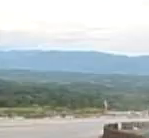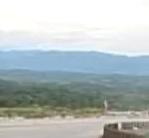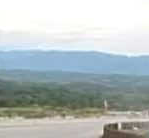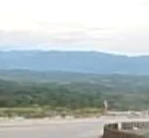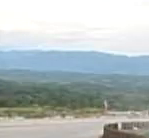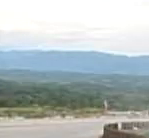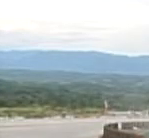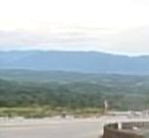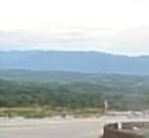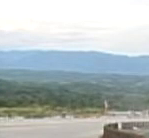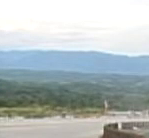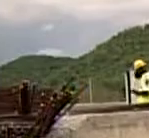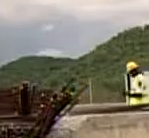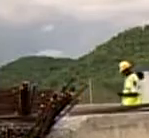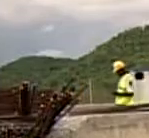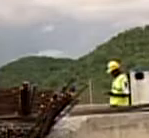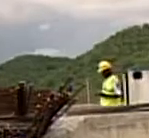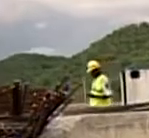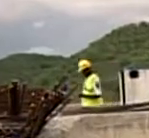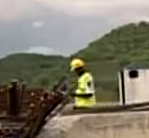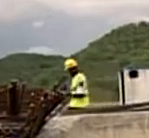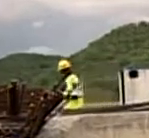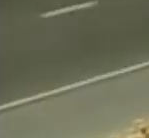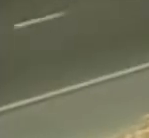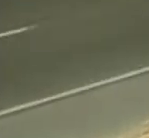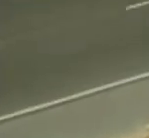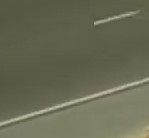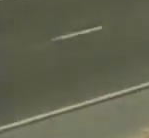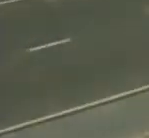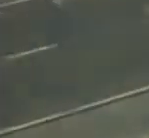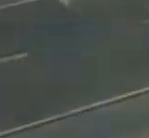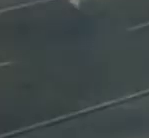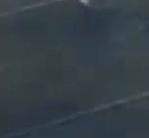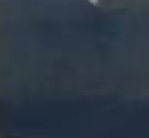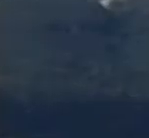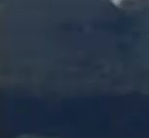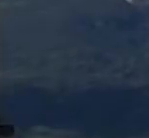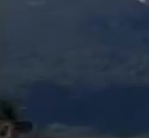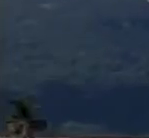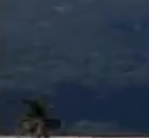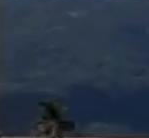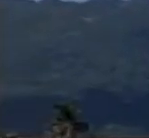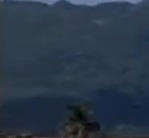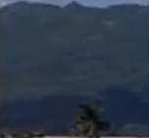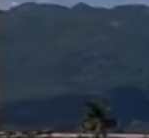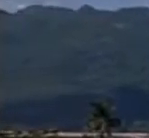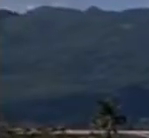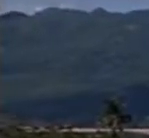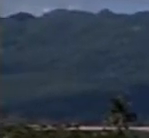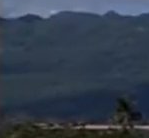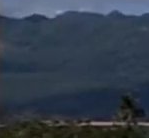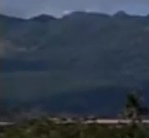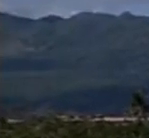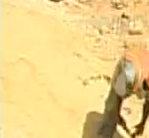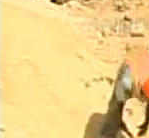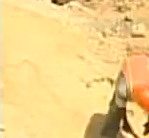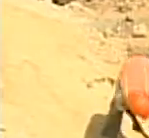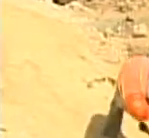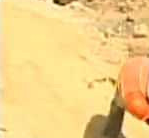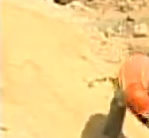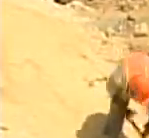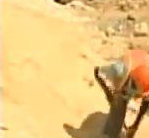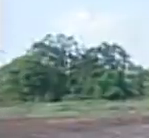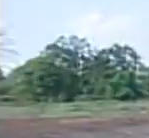local entrepreneurs to come with ideas. Holding true to its commitment to use each dollar more efficiently,